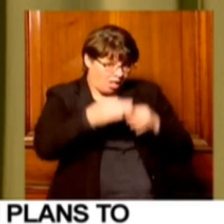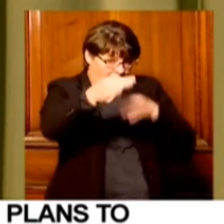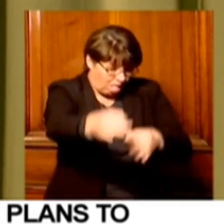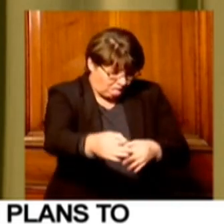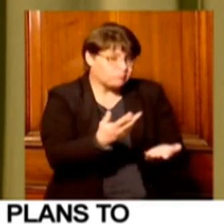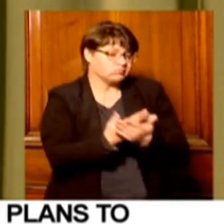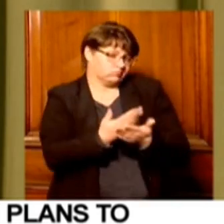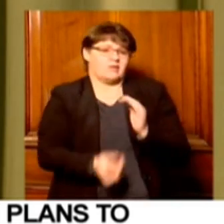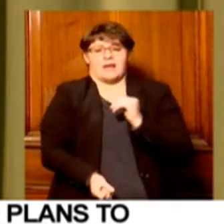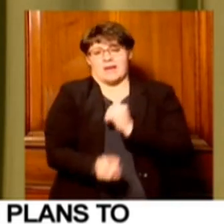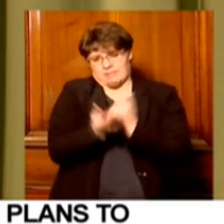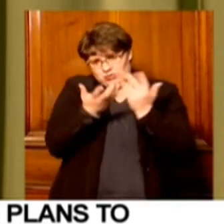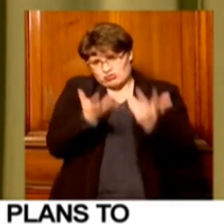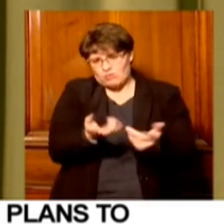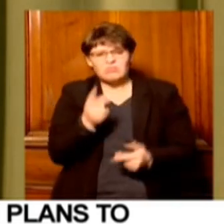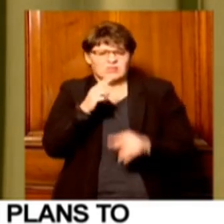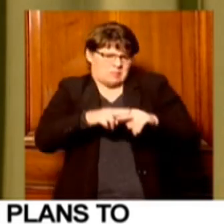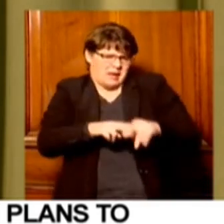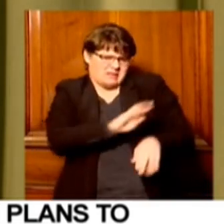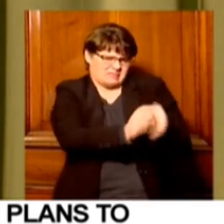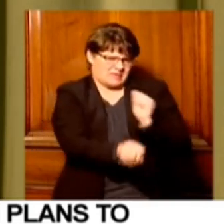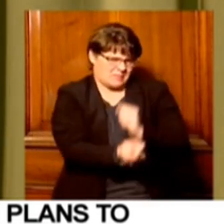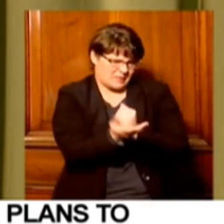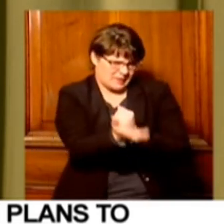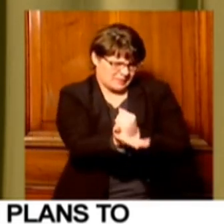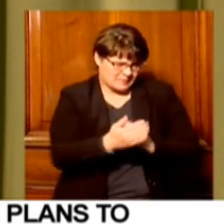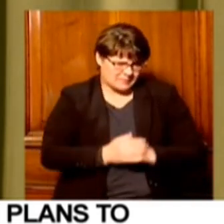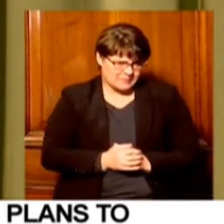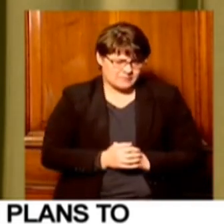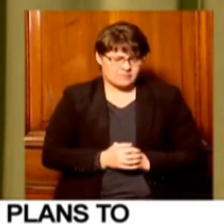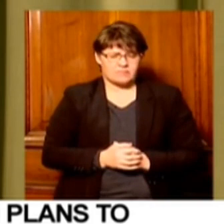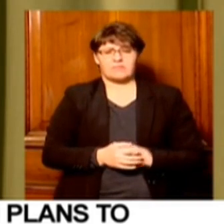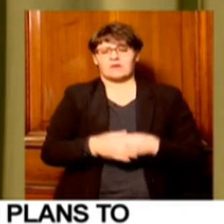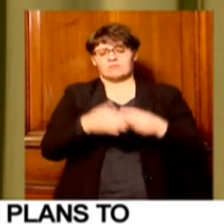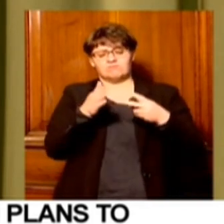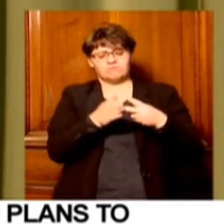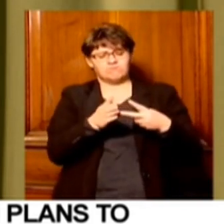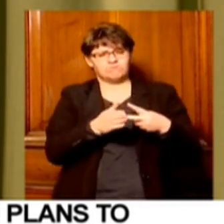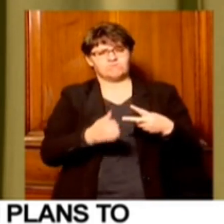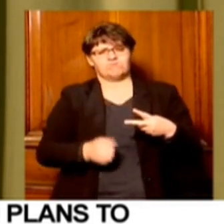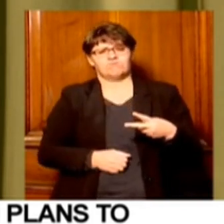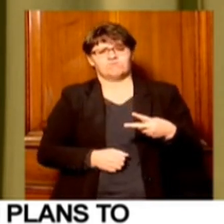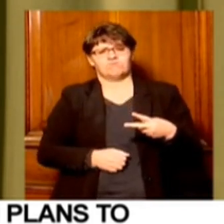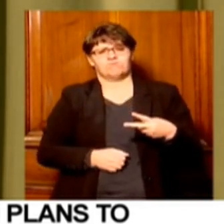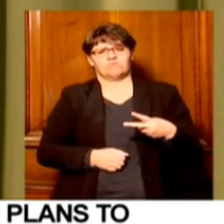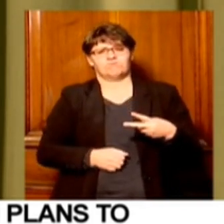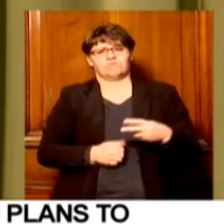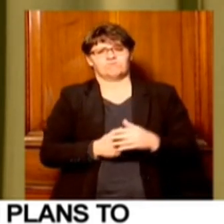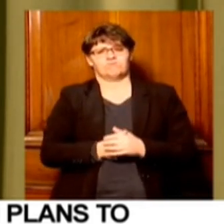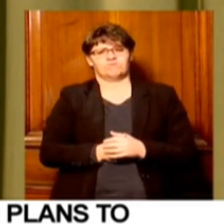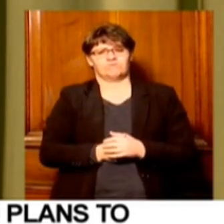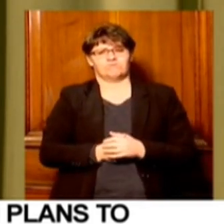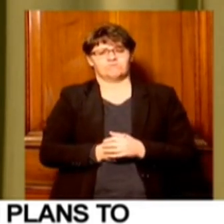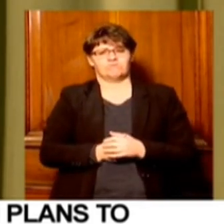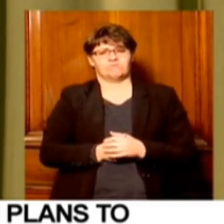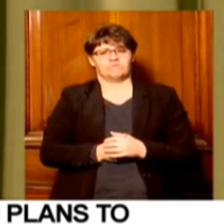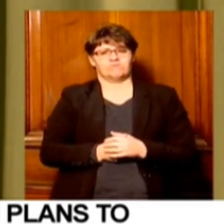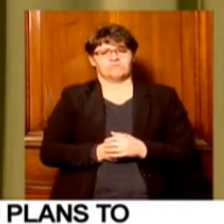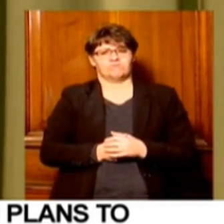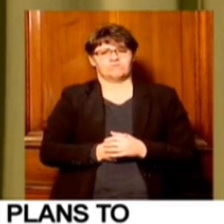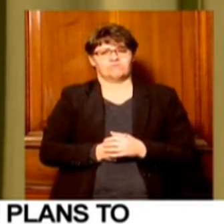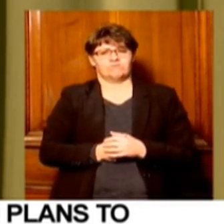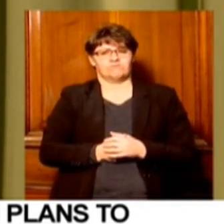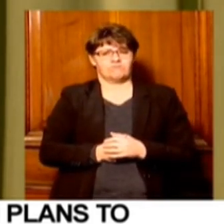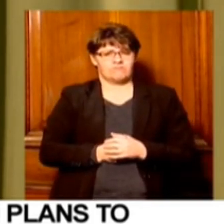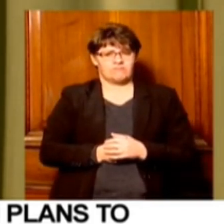raised was on the matter of the, Minister has answered this issue of the window jammers. I